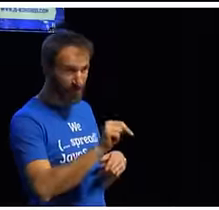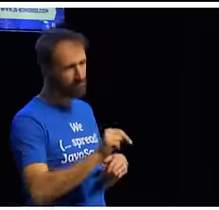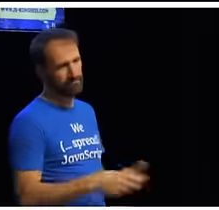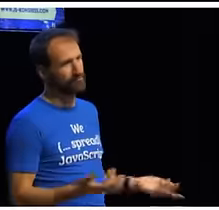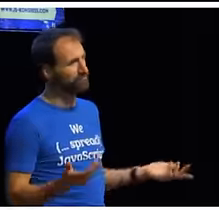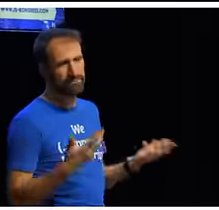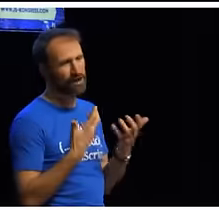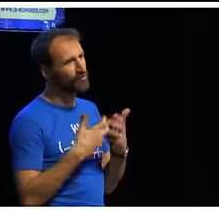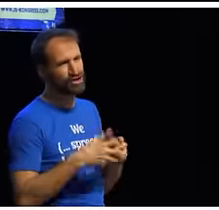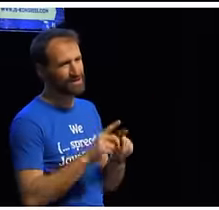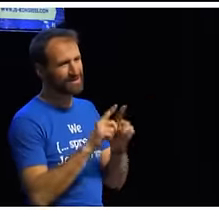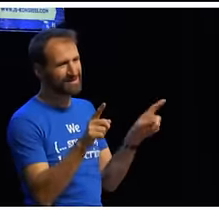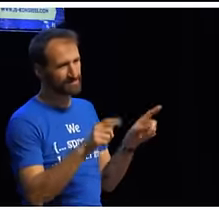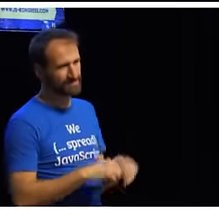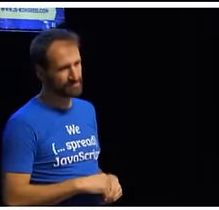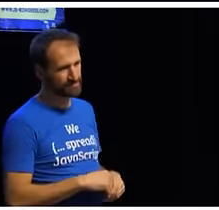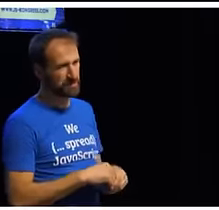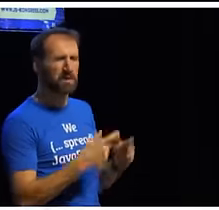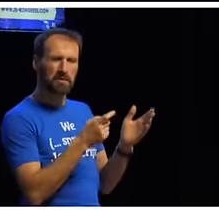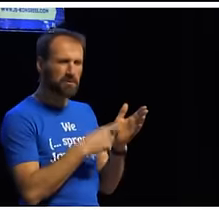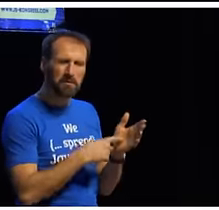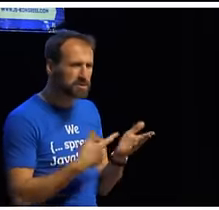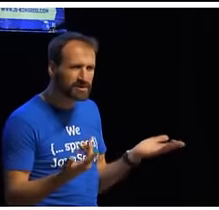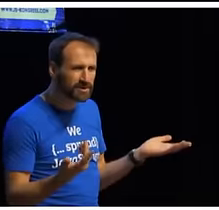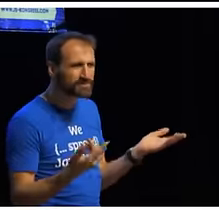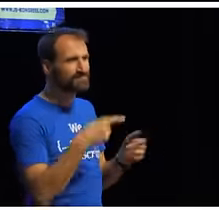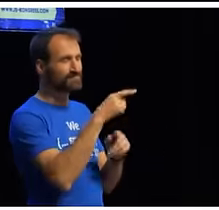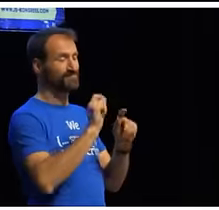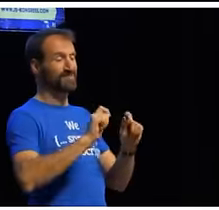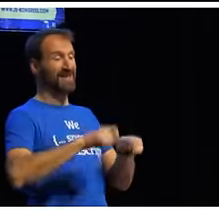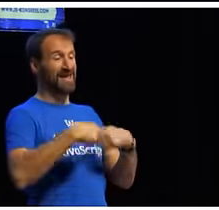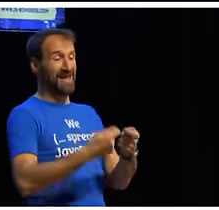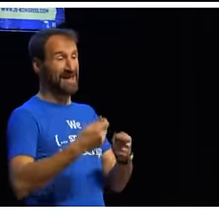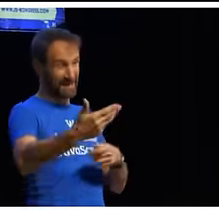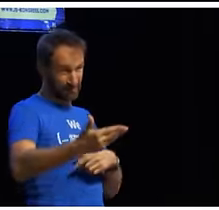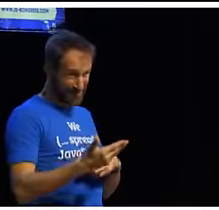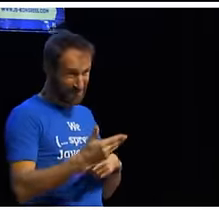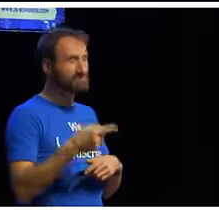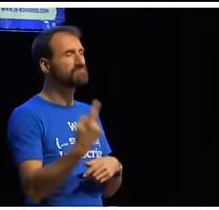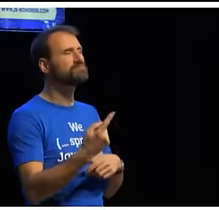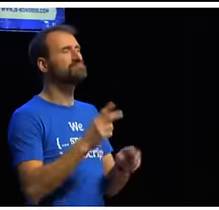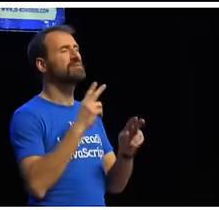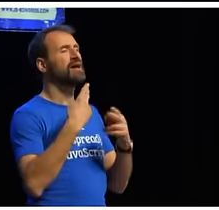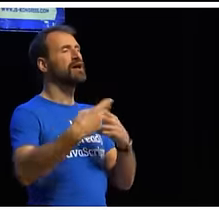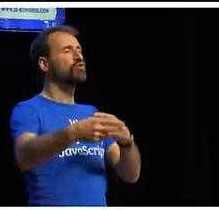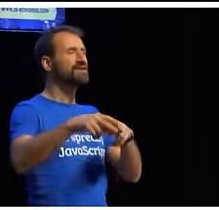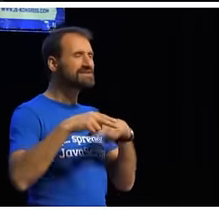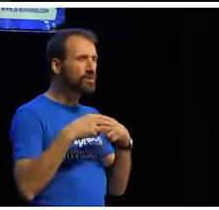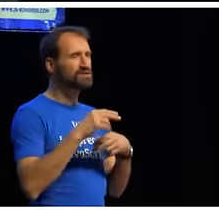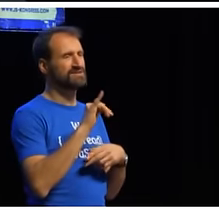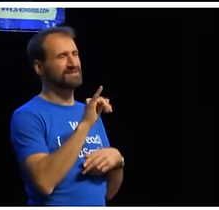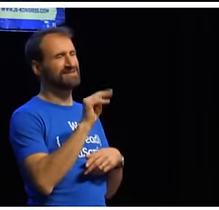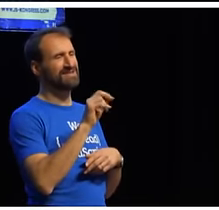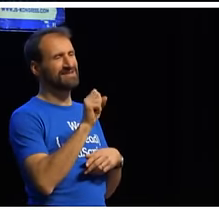This is because this result is actually a response instance. So the